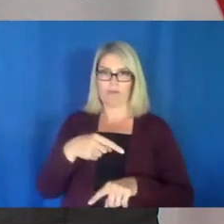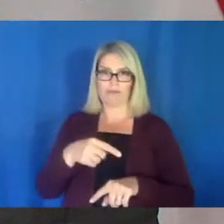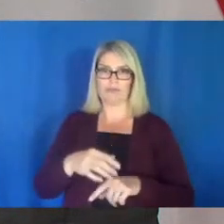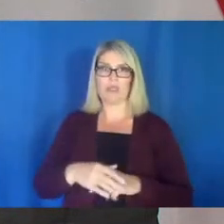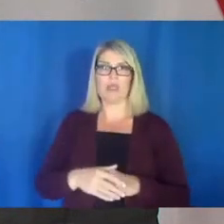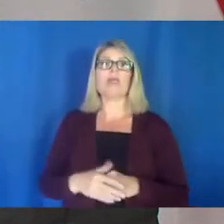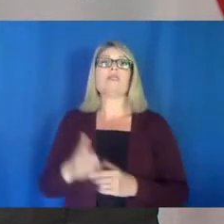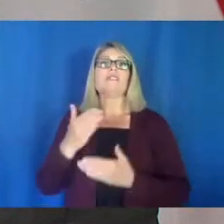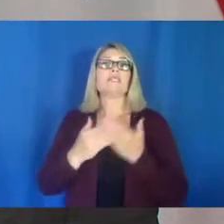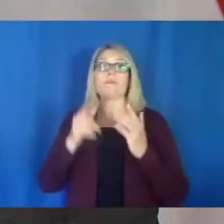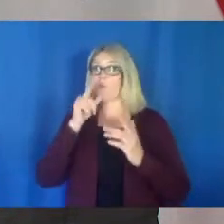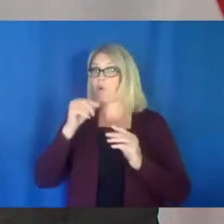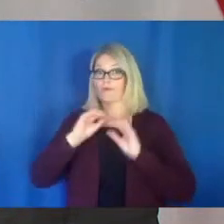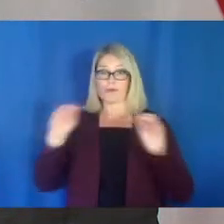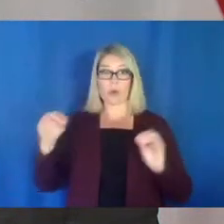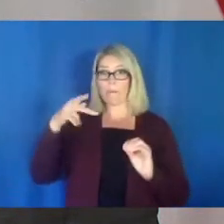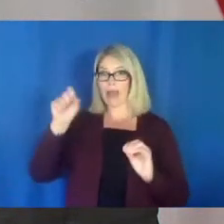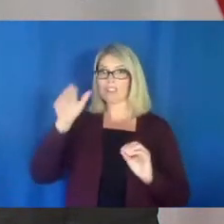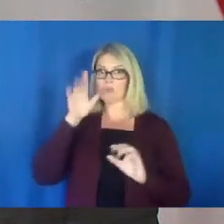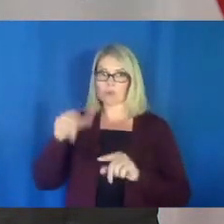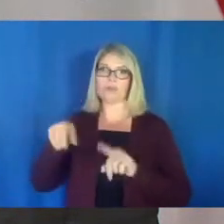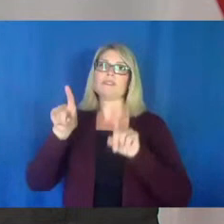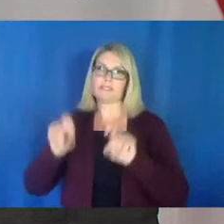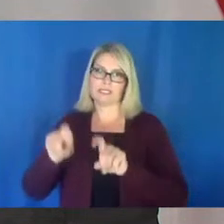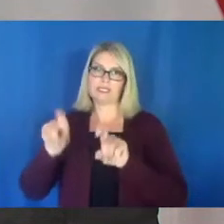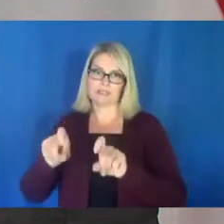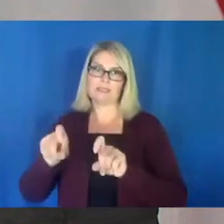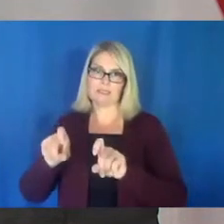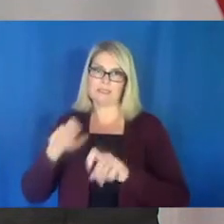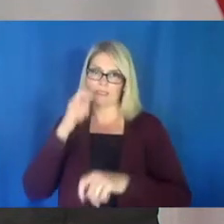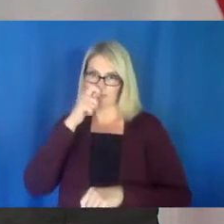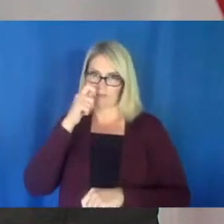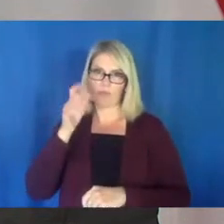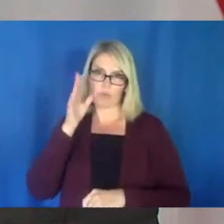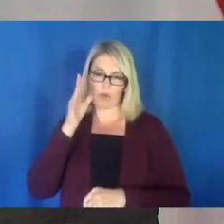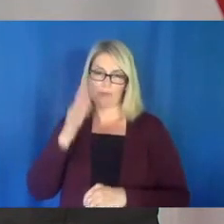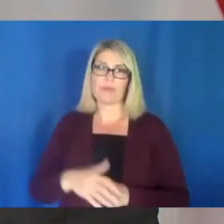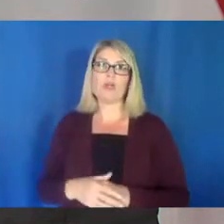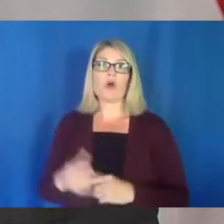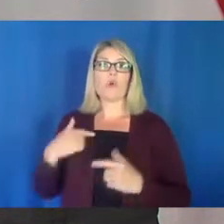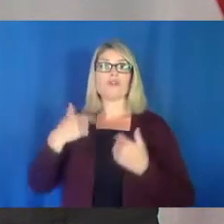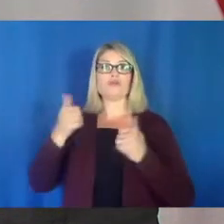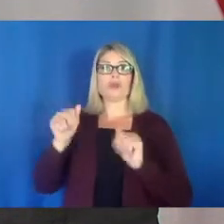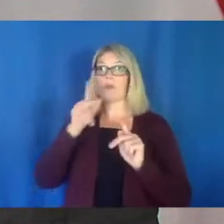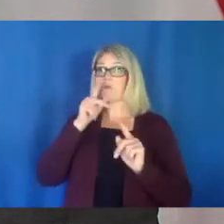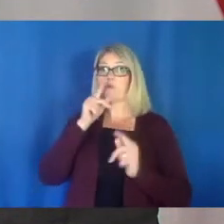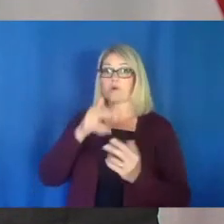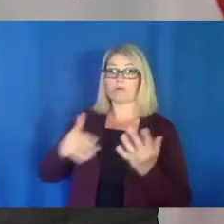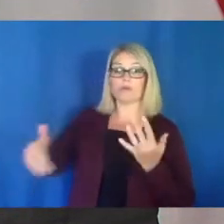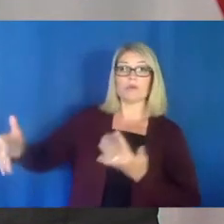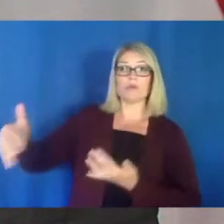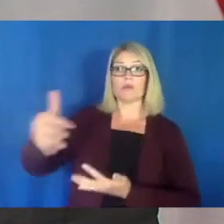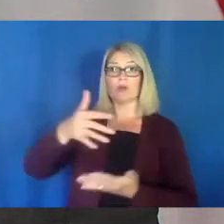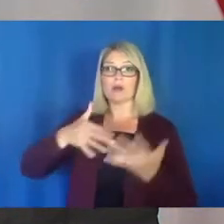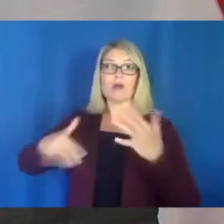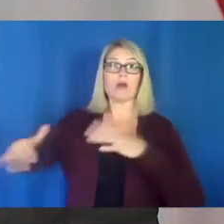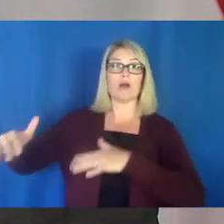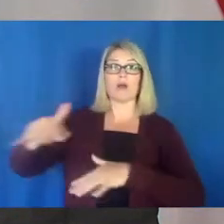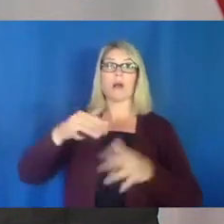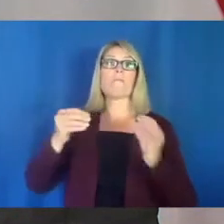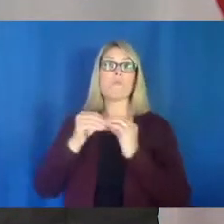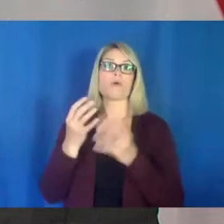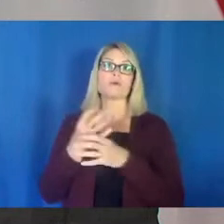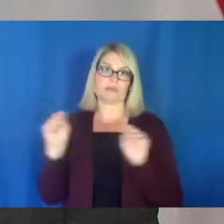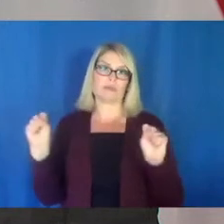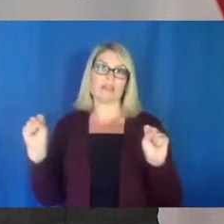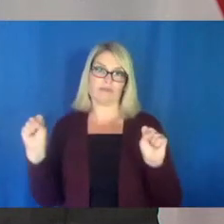be tested. So we're trying to find that balance between getting people moving back and forth as safely as possible, but